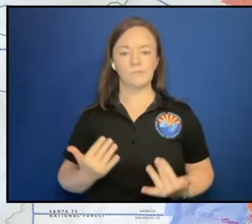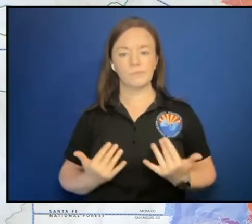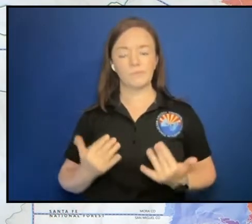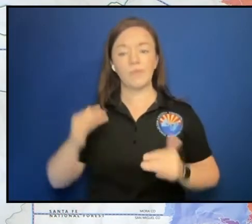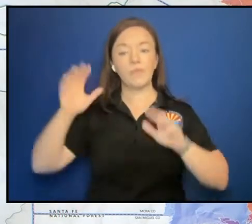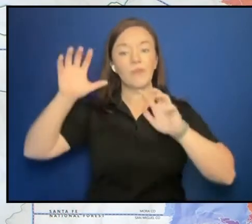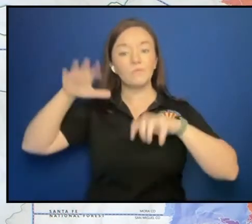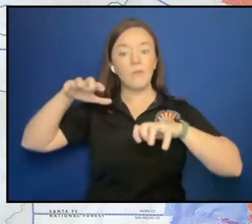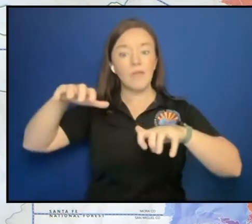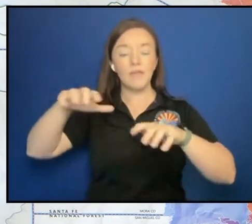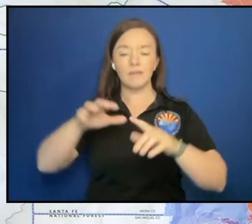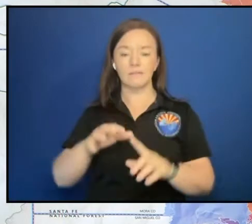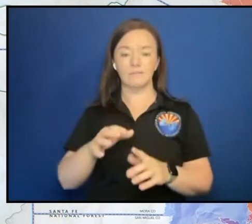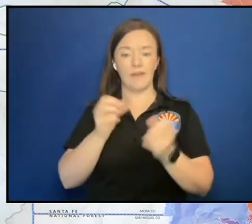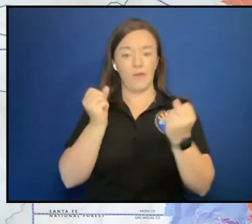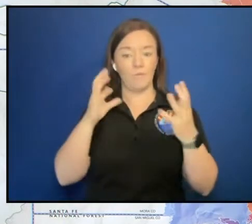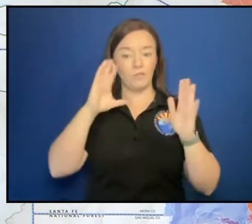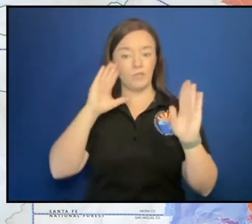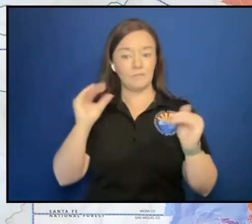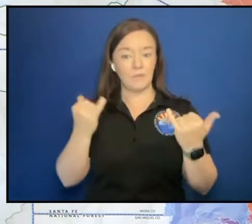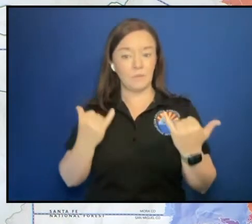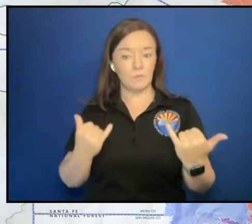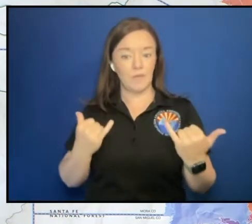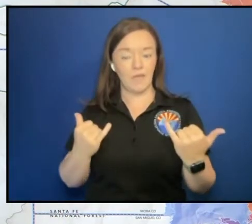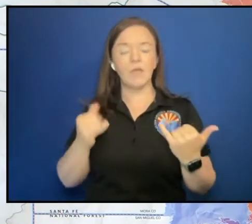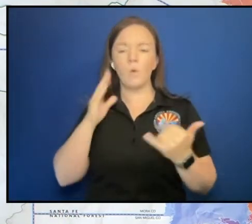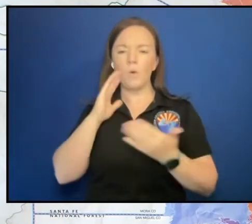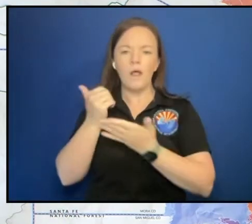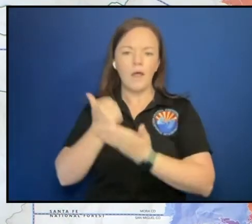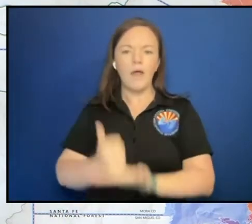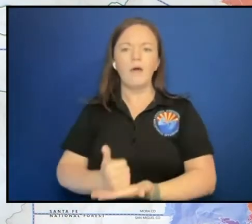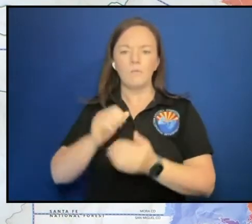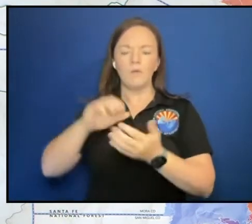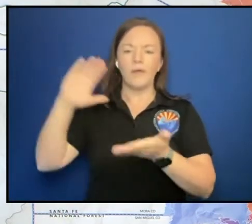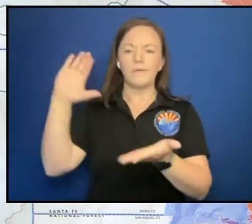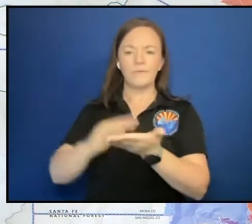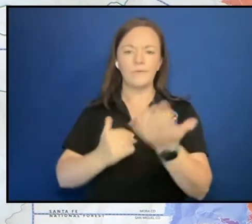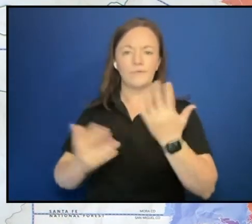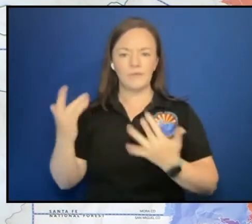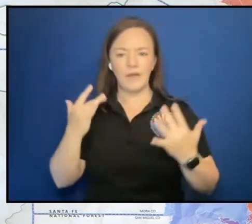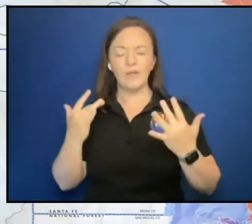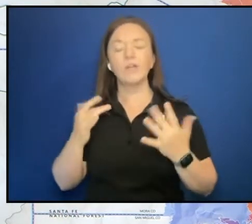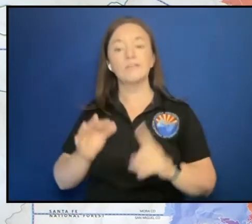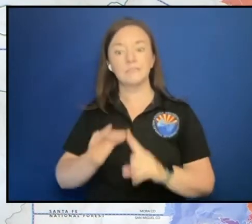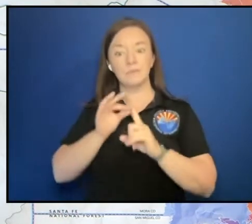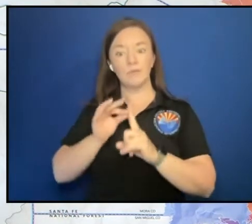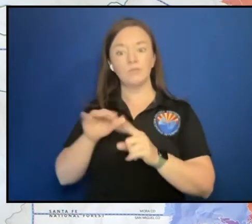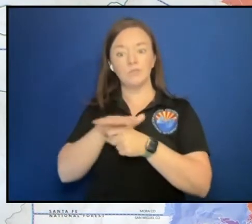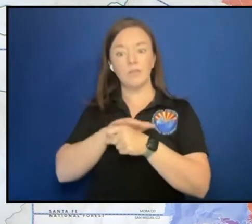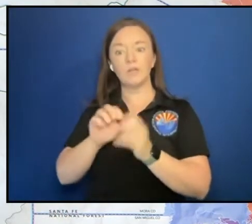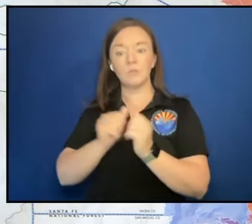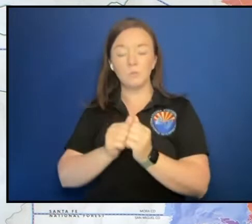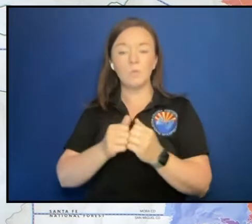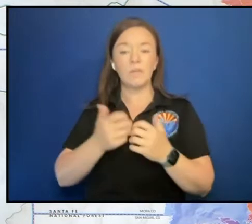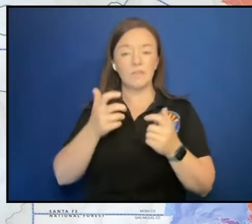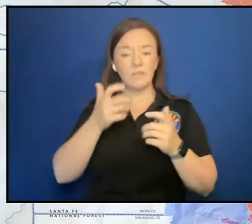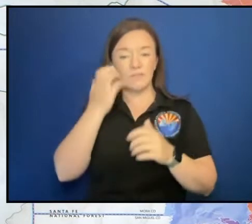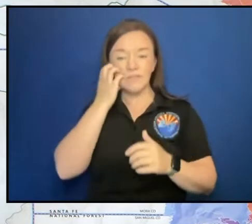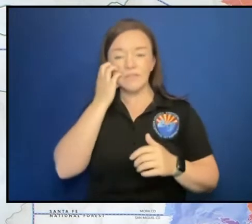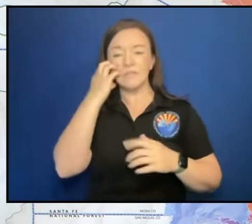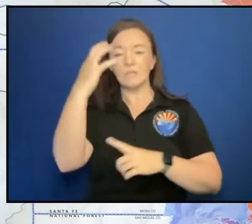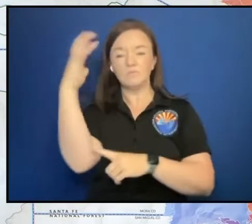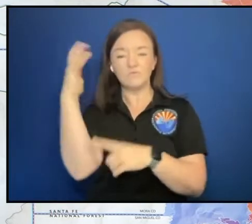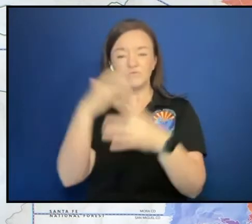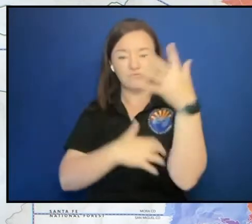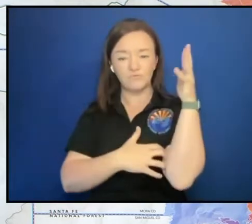for the areas where there's not heavy timber. But until we can get some sort of affirmation that it's controlled, we don't